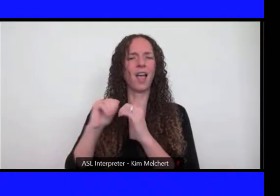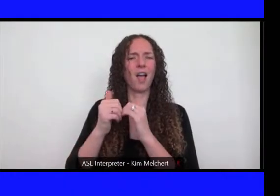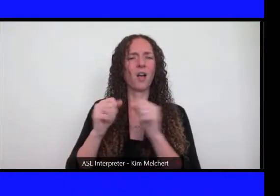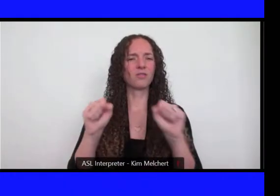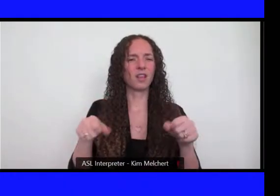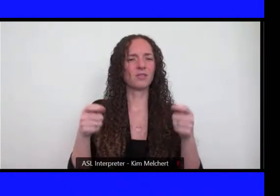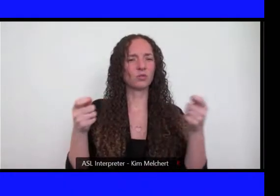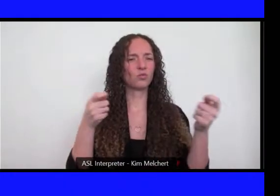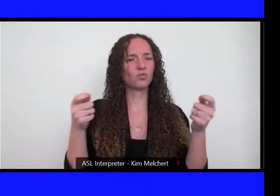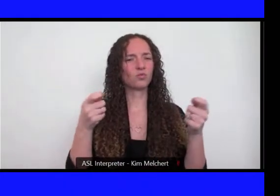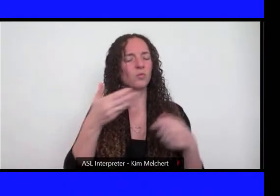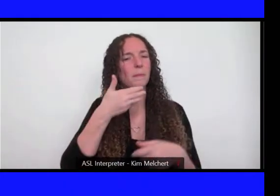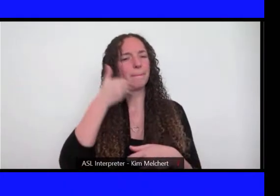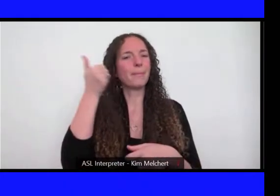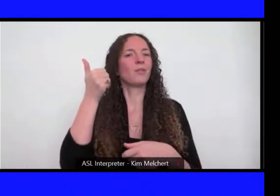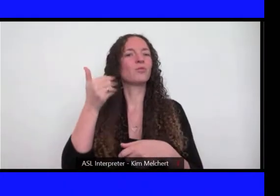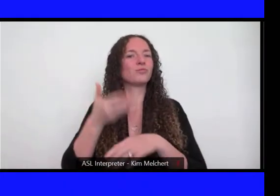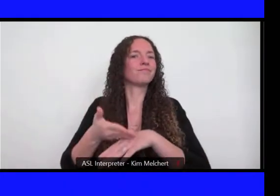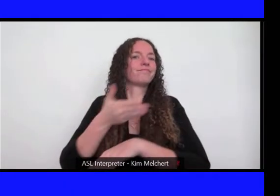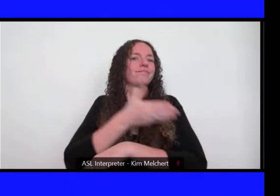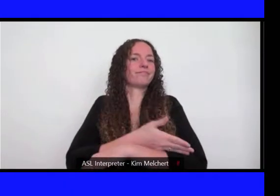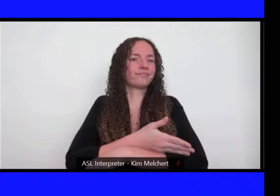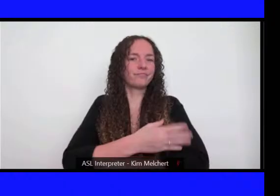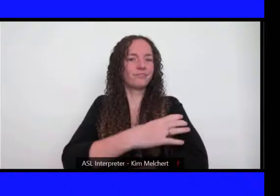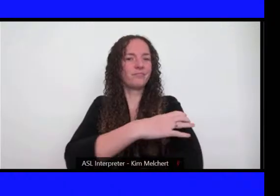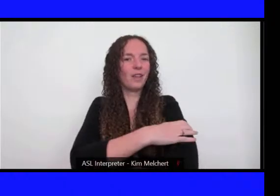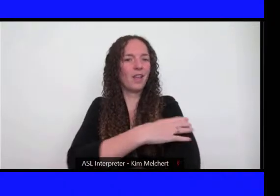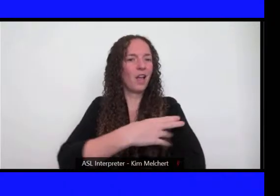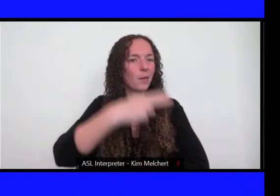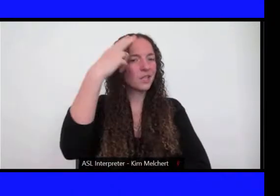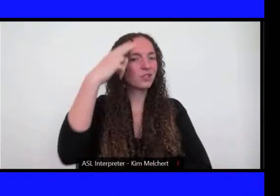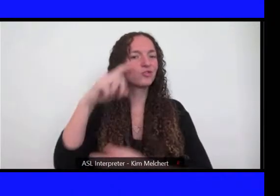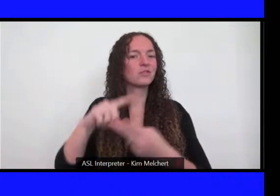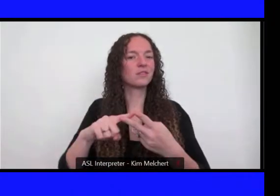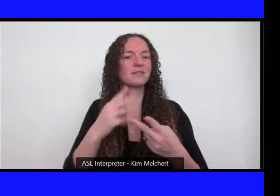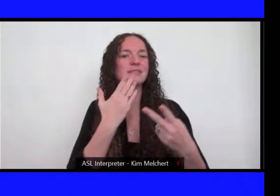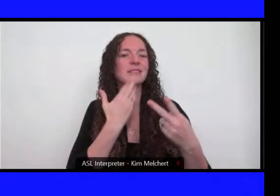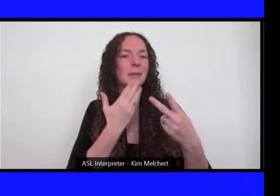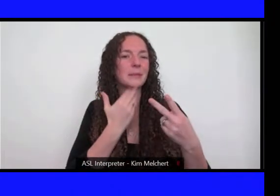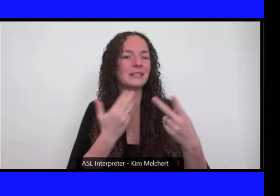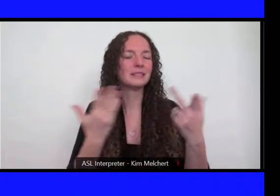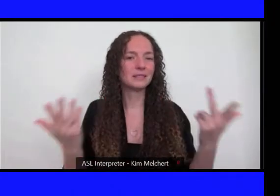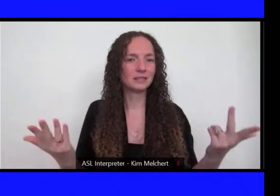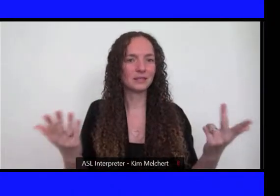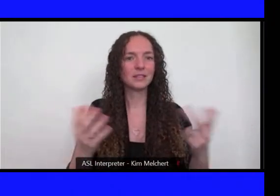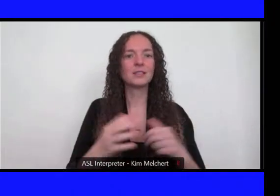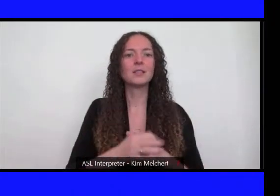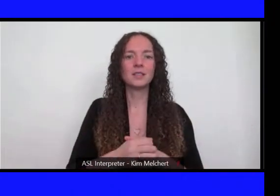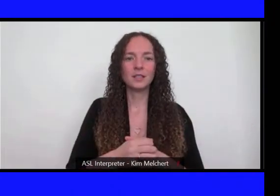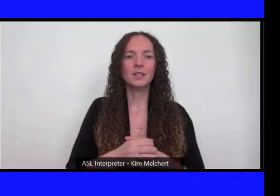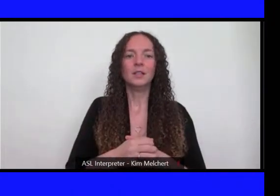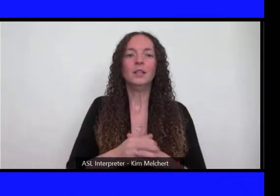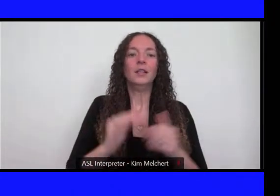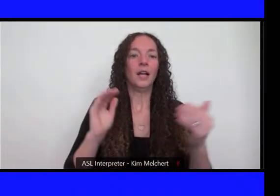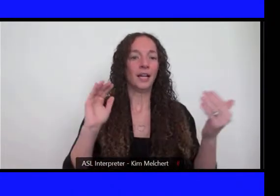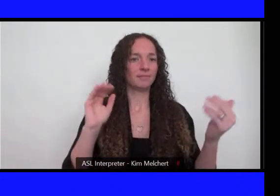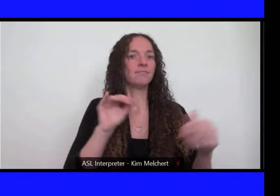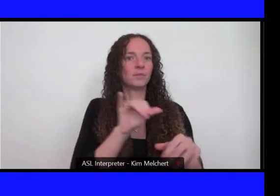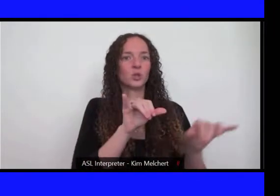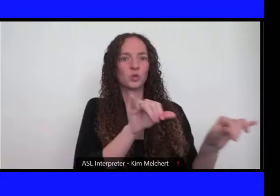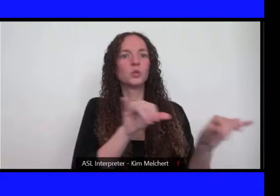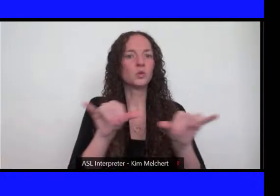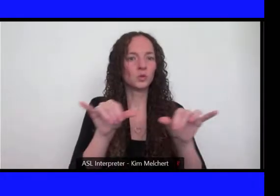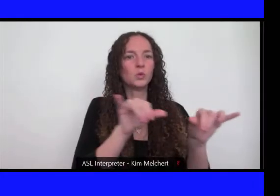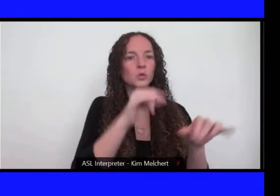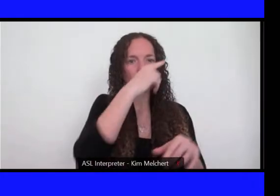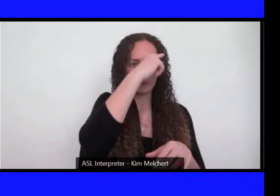in hypertension for Hispanic and Latinx. Are there something lessons learned that we can